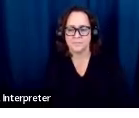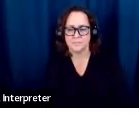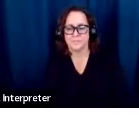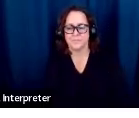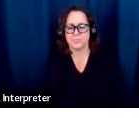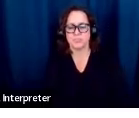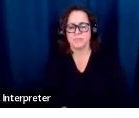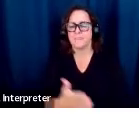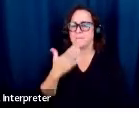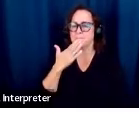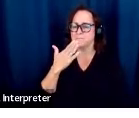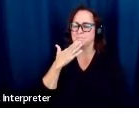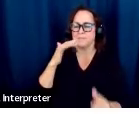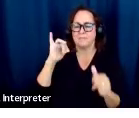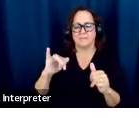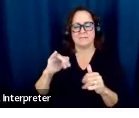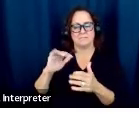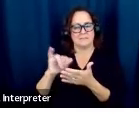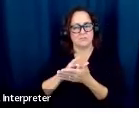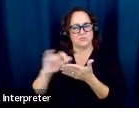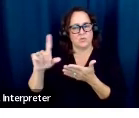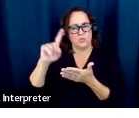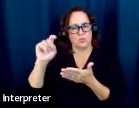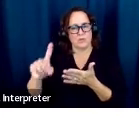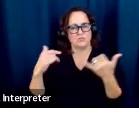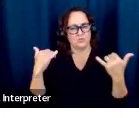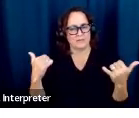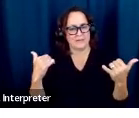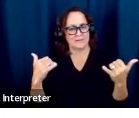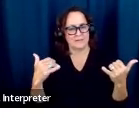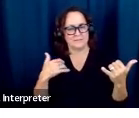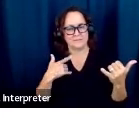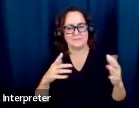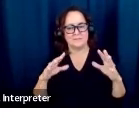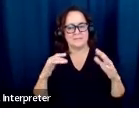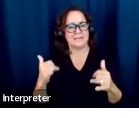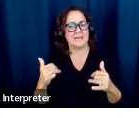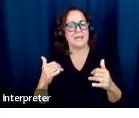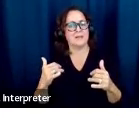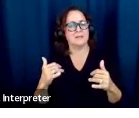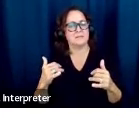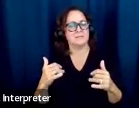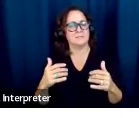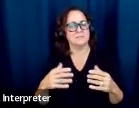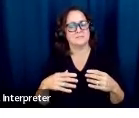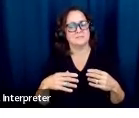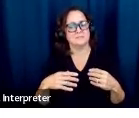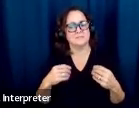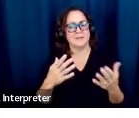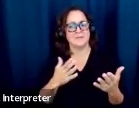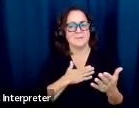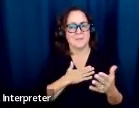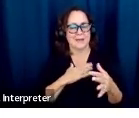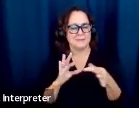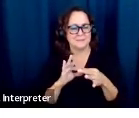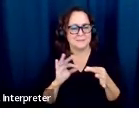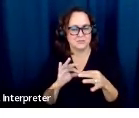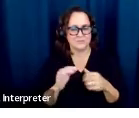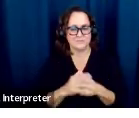Thank you, Eliane. That takes care of questions for the moment. So I will take this time to give my small speech